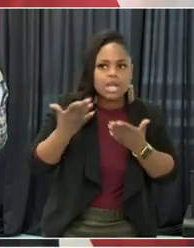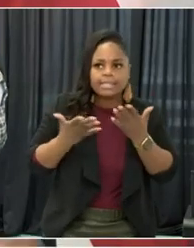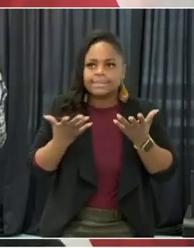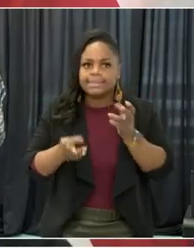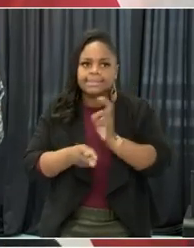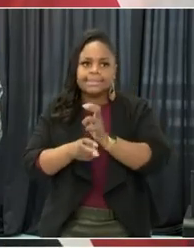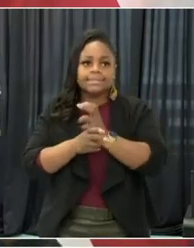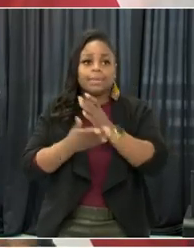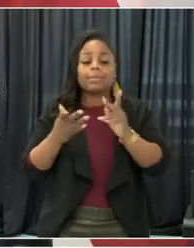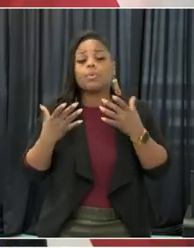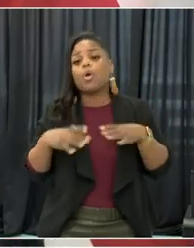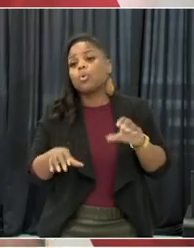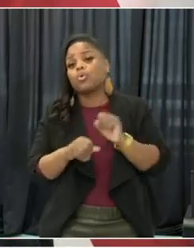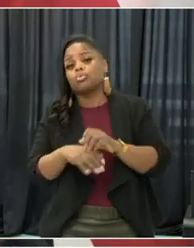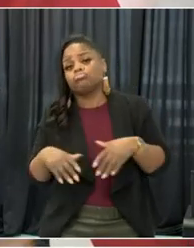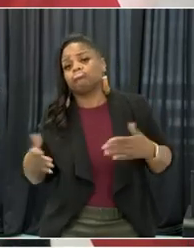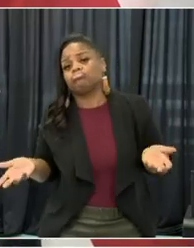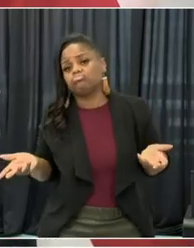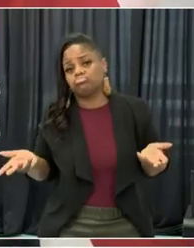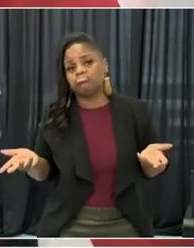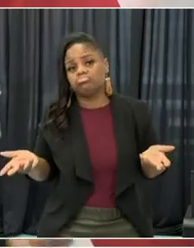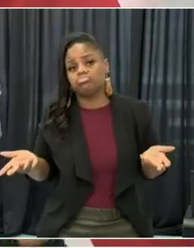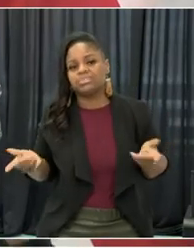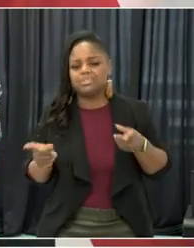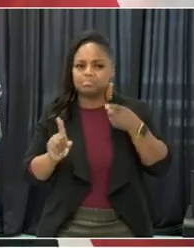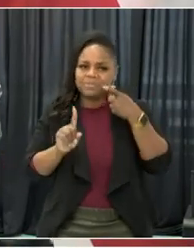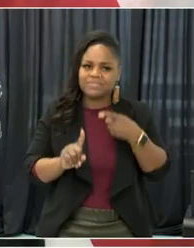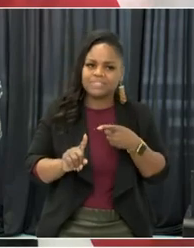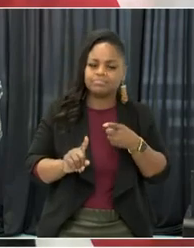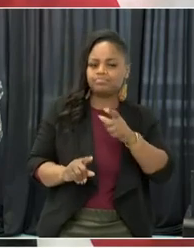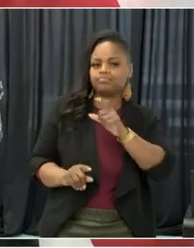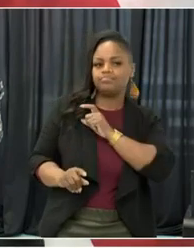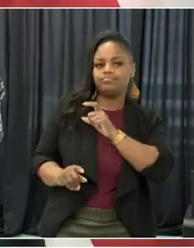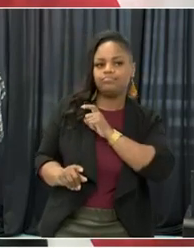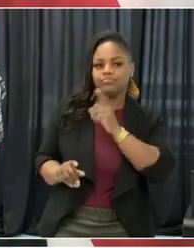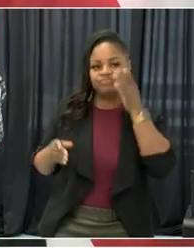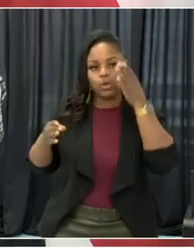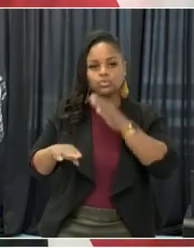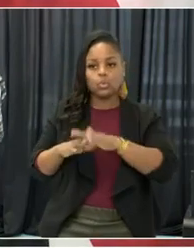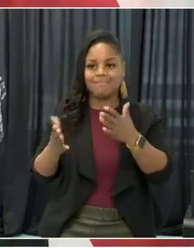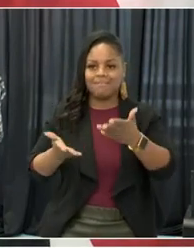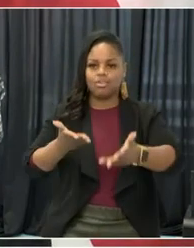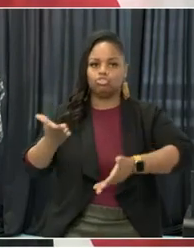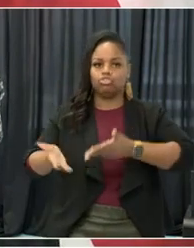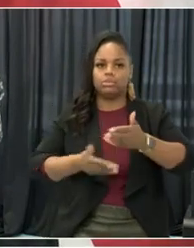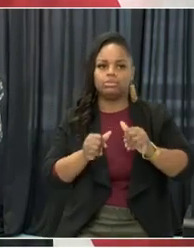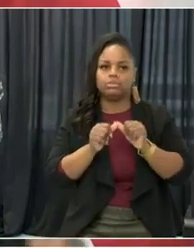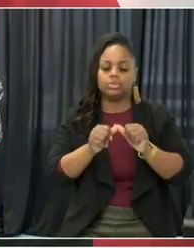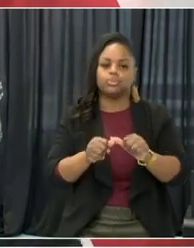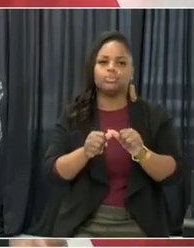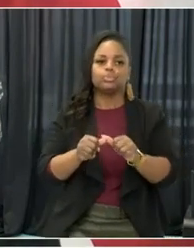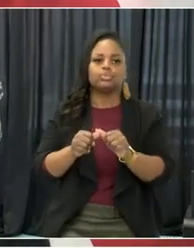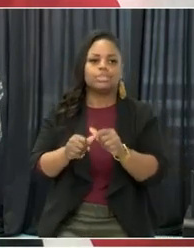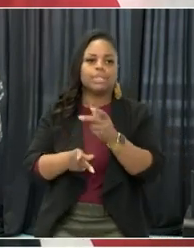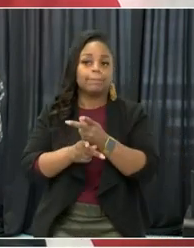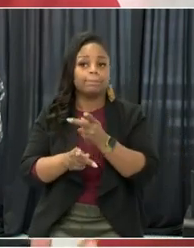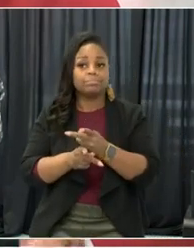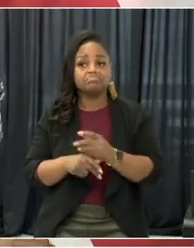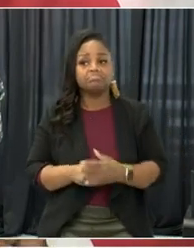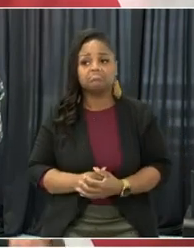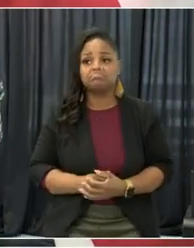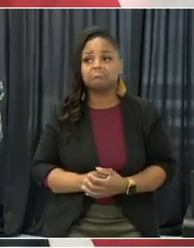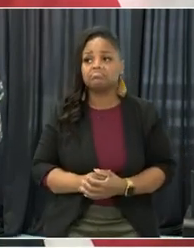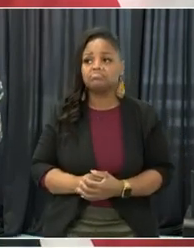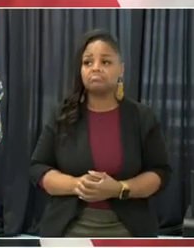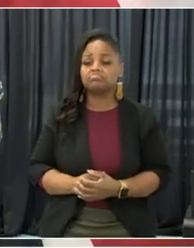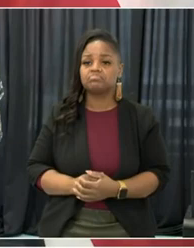work right now, but specifically in this space, we're focusing on hiring and keeping our police officers. With respect to the, shutting off the